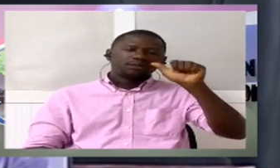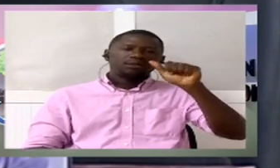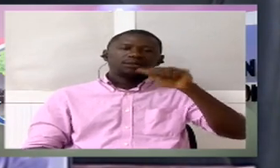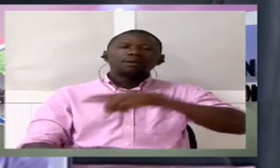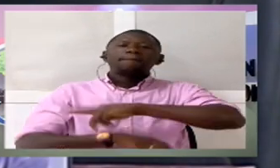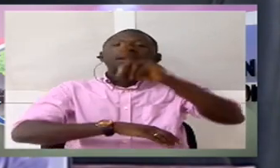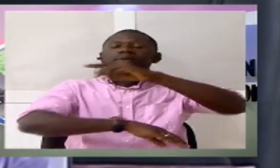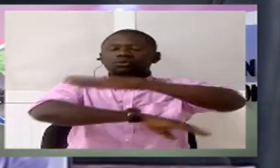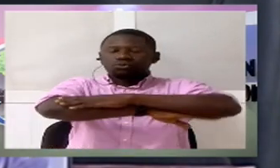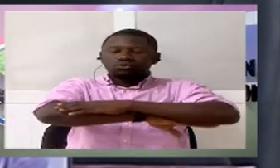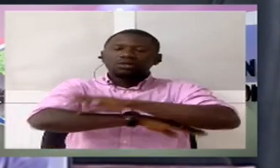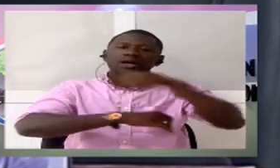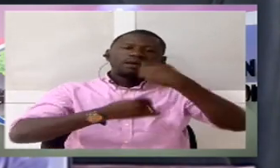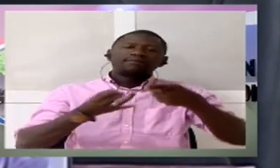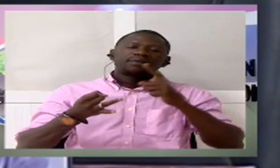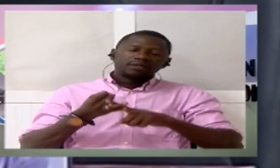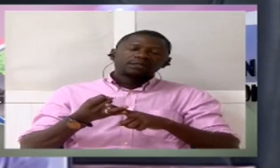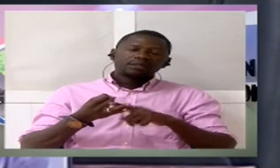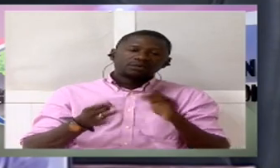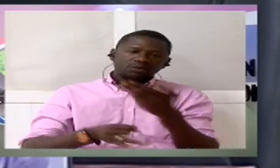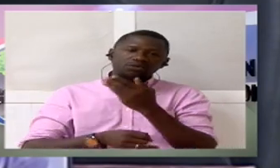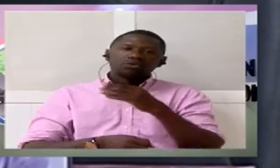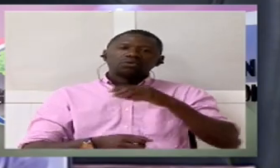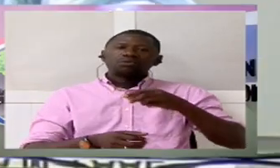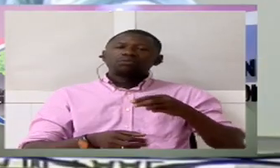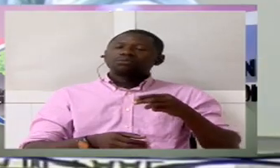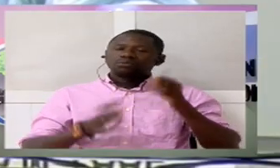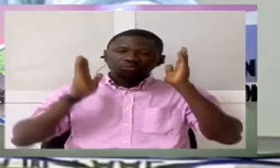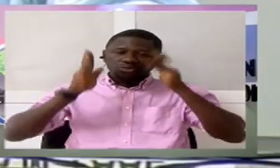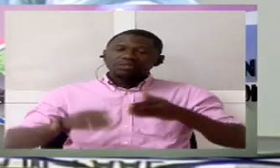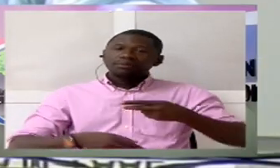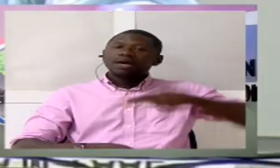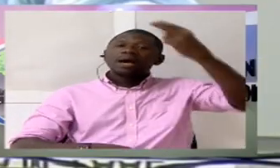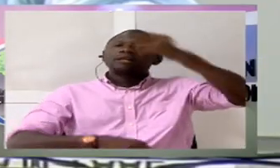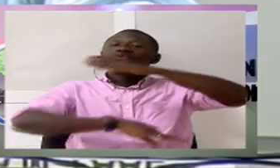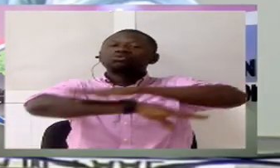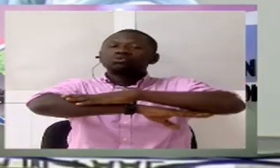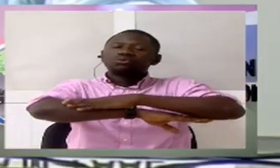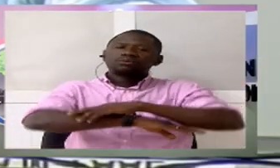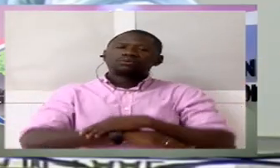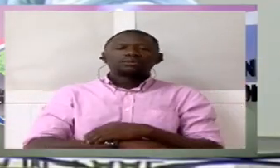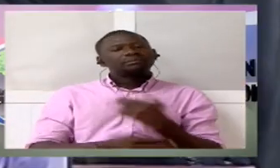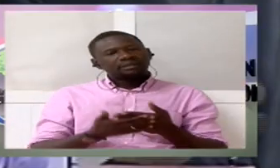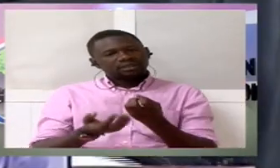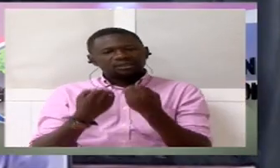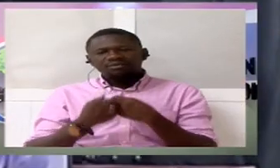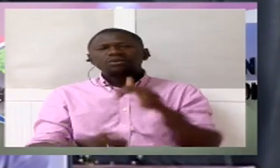Muslim High School. From there, I went to Muslim High School. Could you give us years, please?